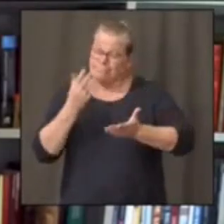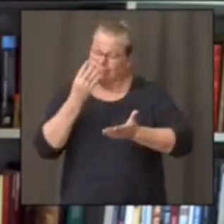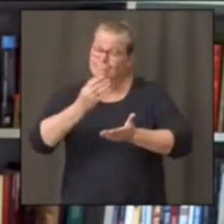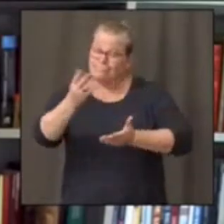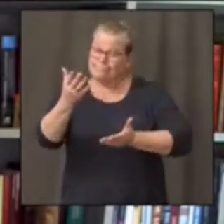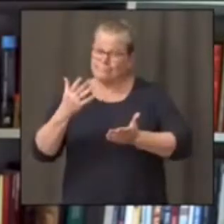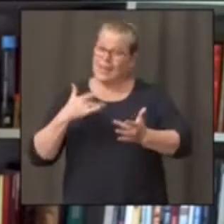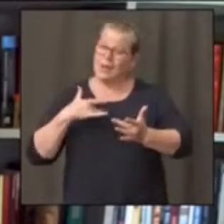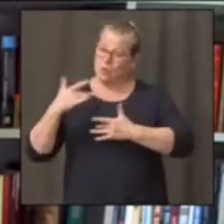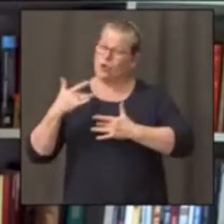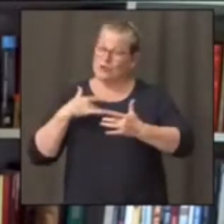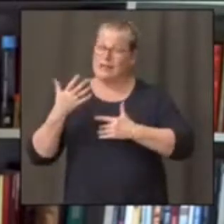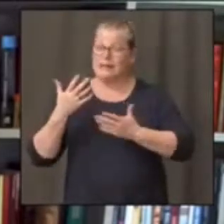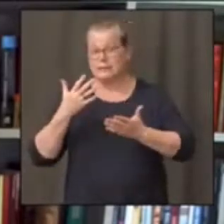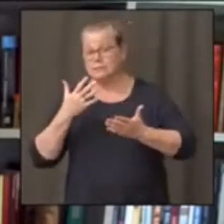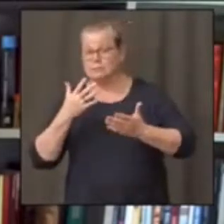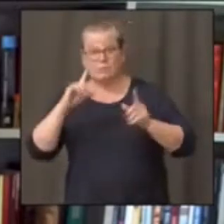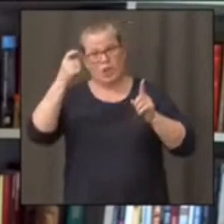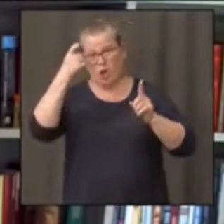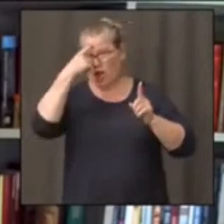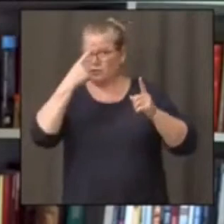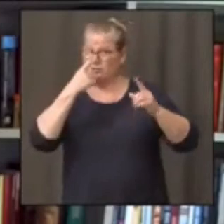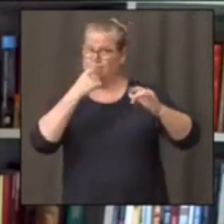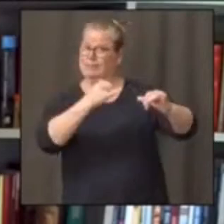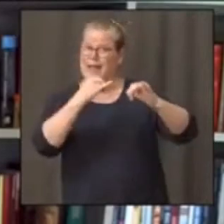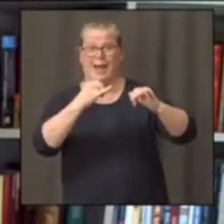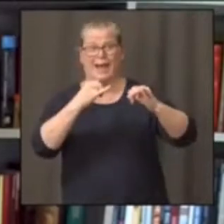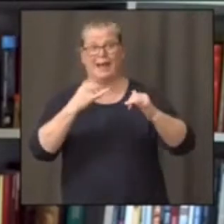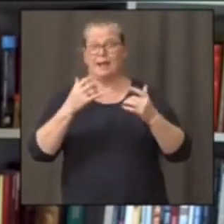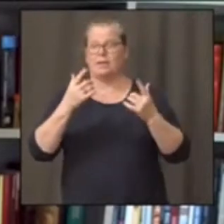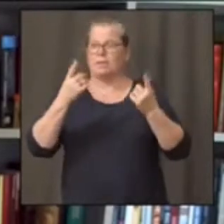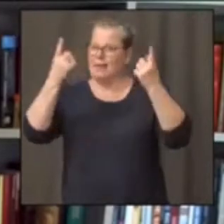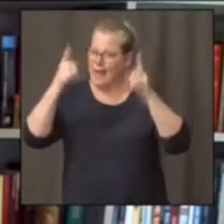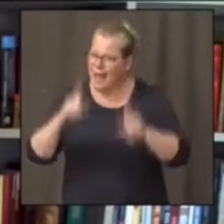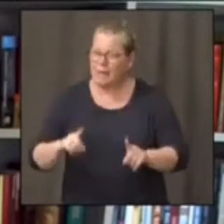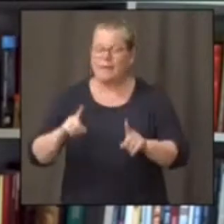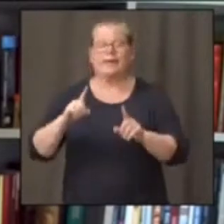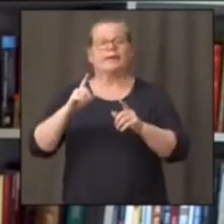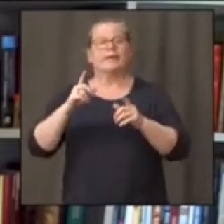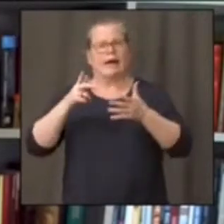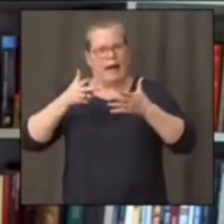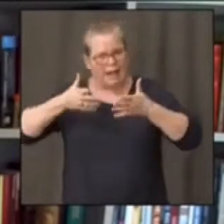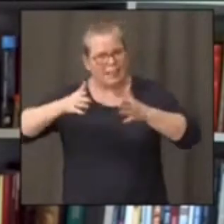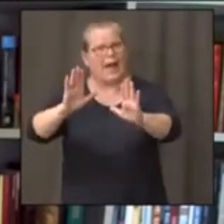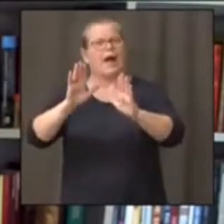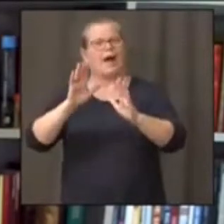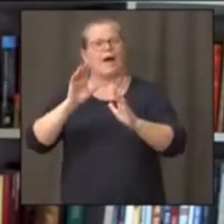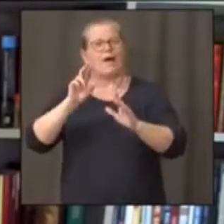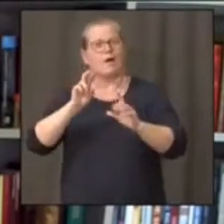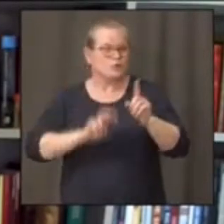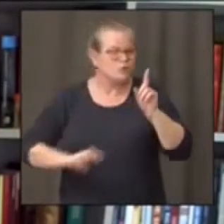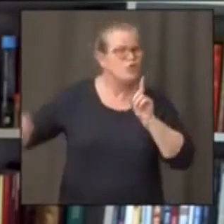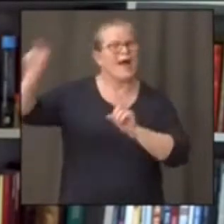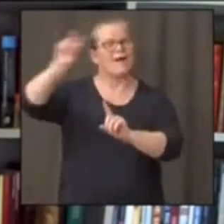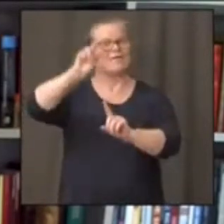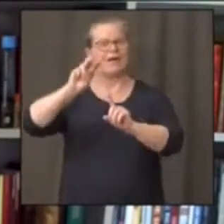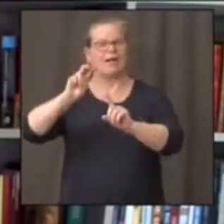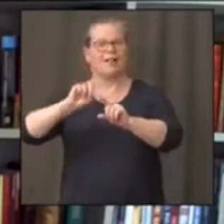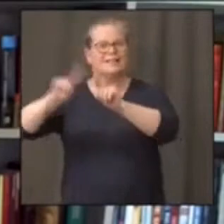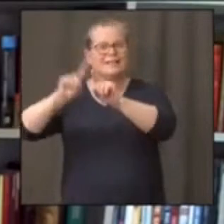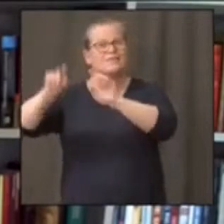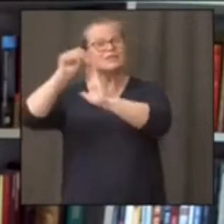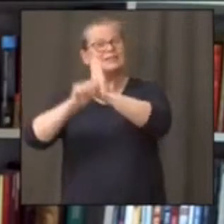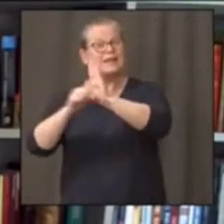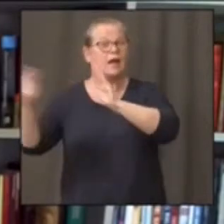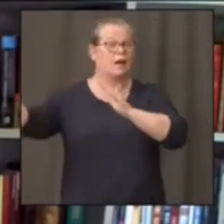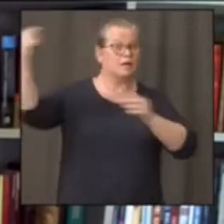governor is, and with all the travel, restrictions and the fines or the disincentives